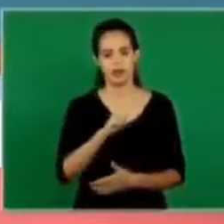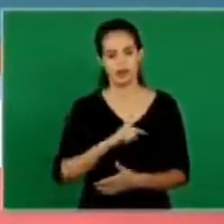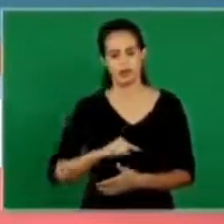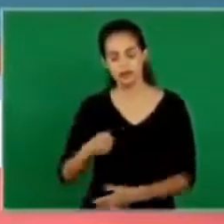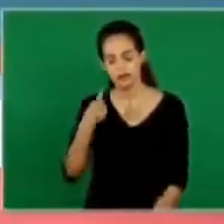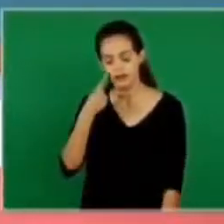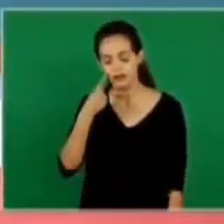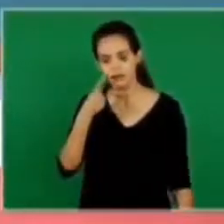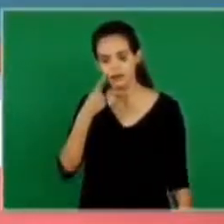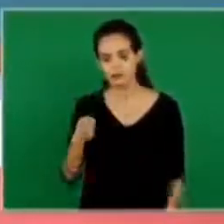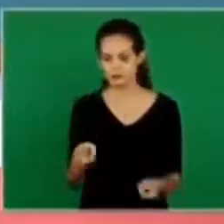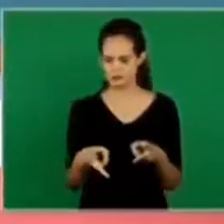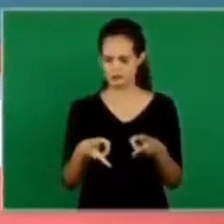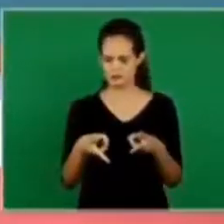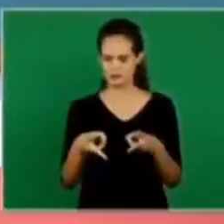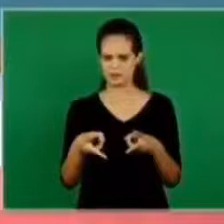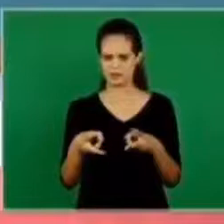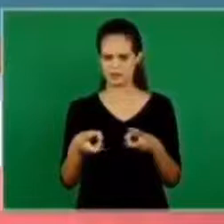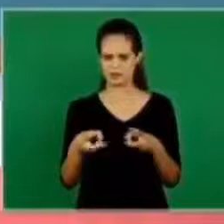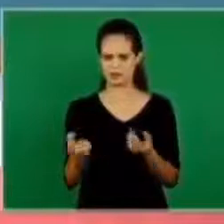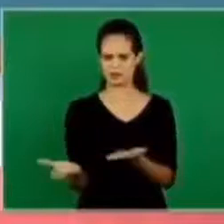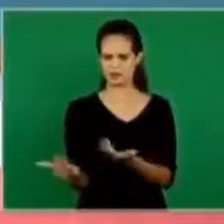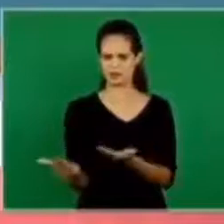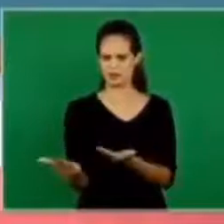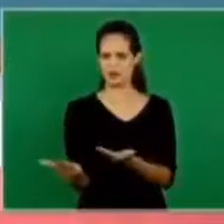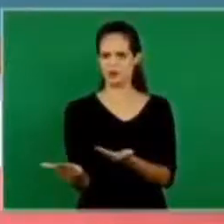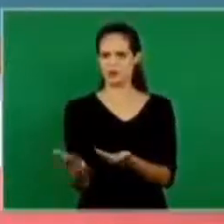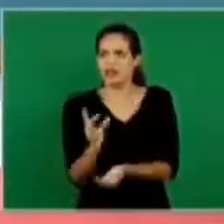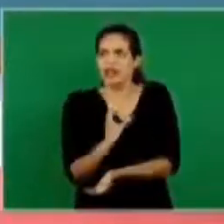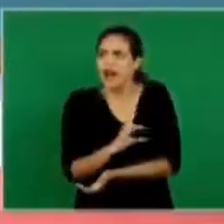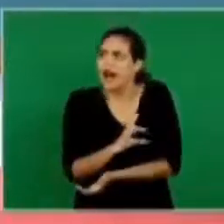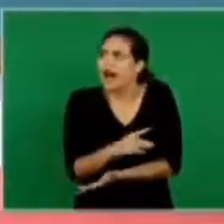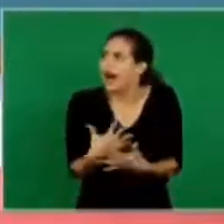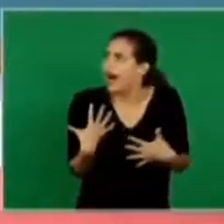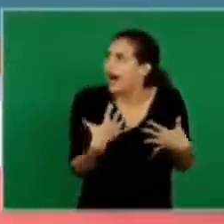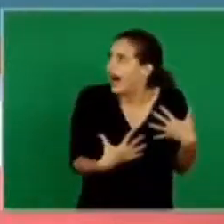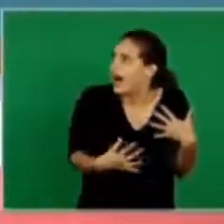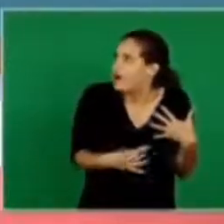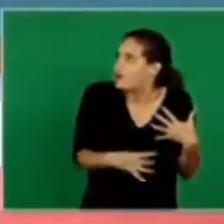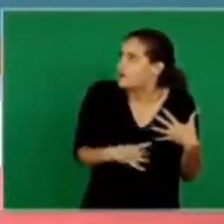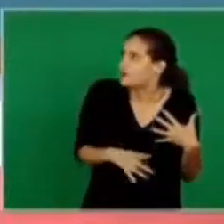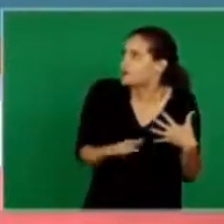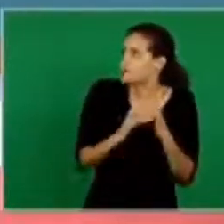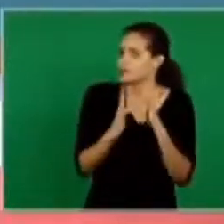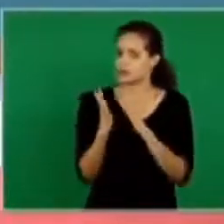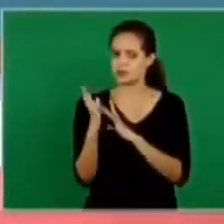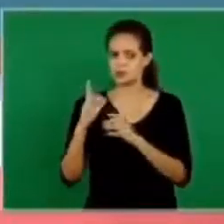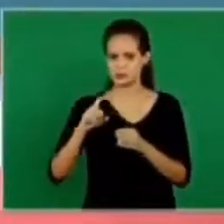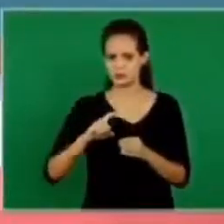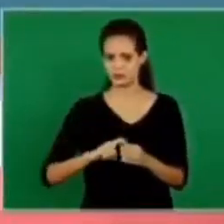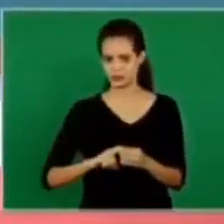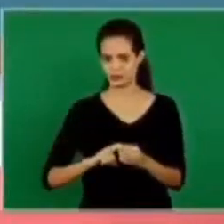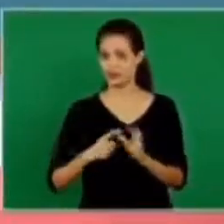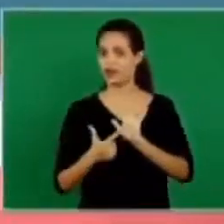So when you find a youth that is afraid of the arrival of the Lord Jesus, it's a sign